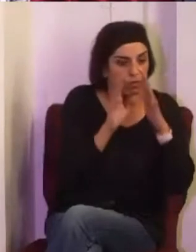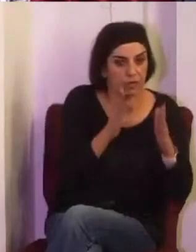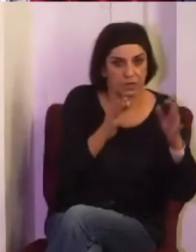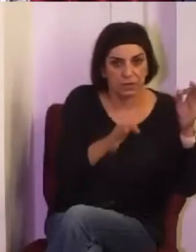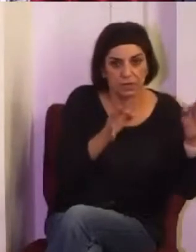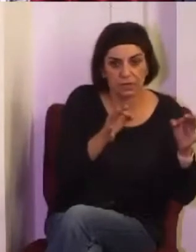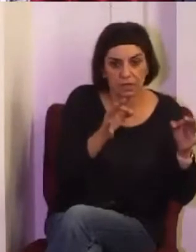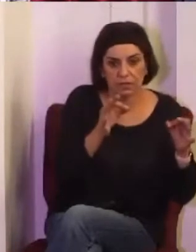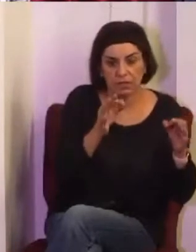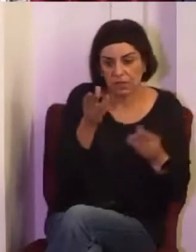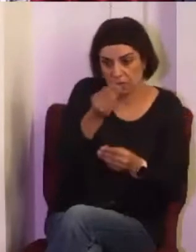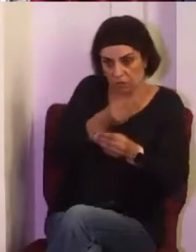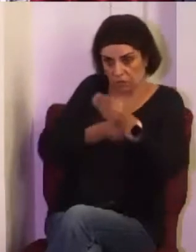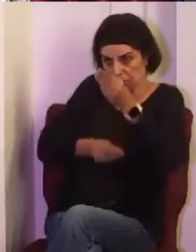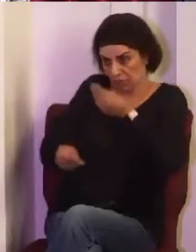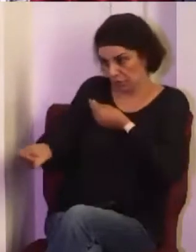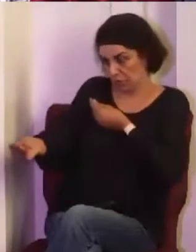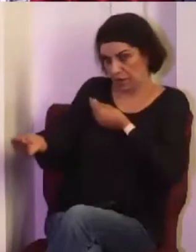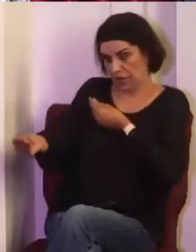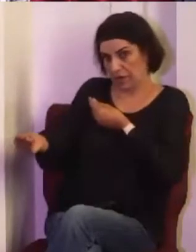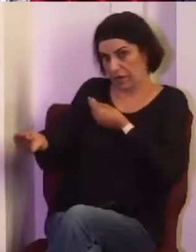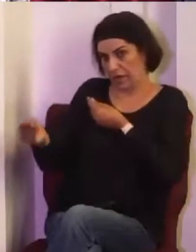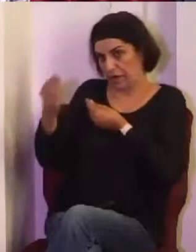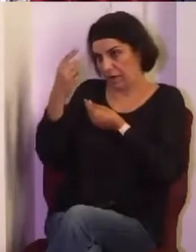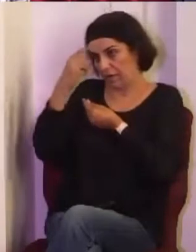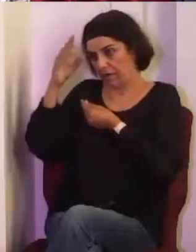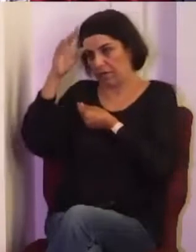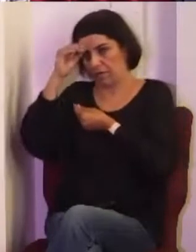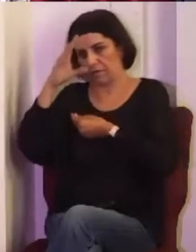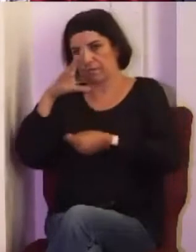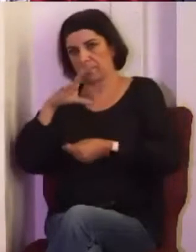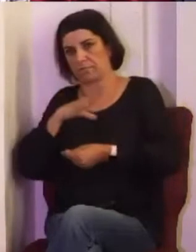going to trade that in to hear from a man.